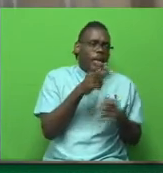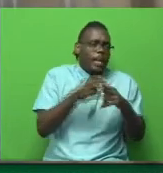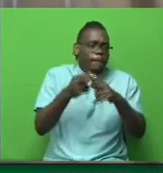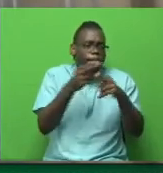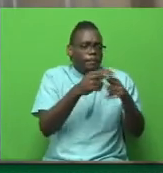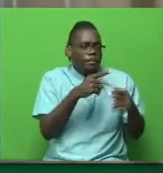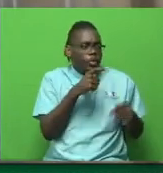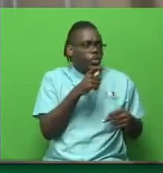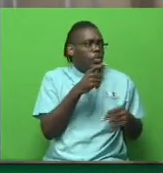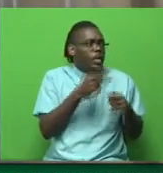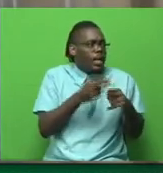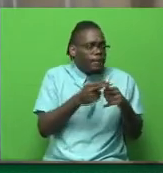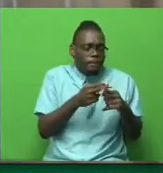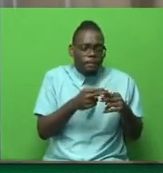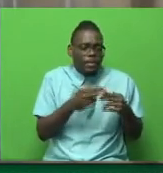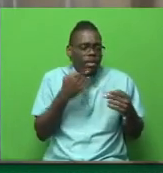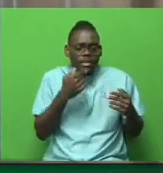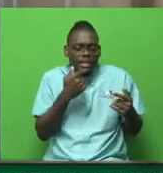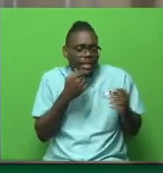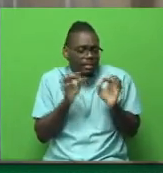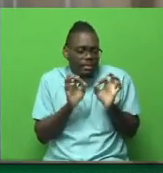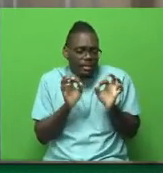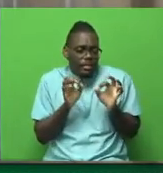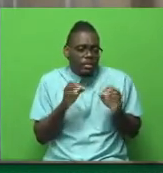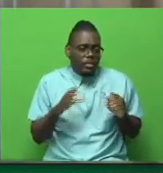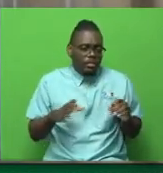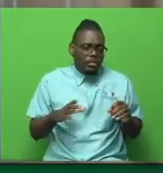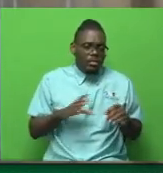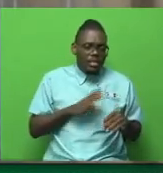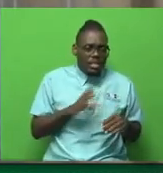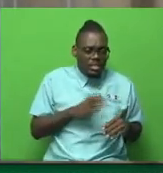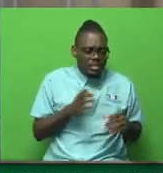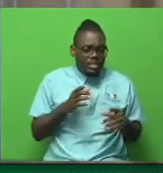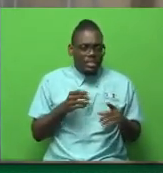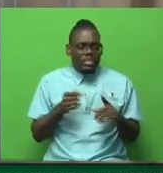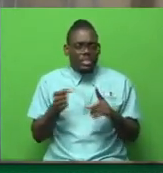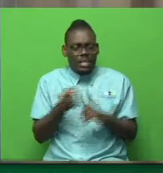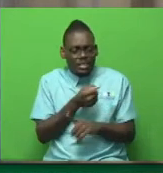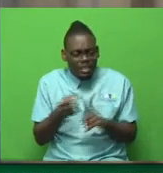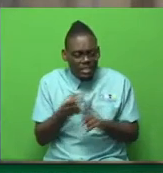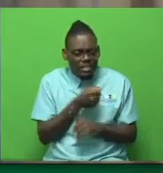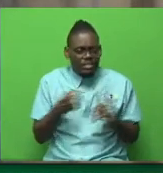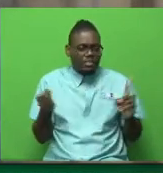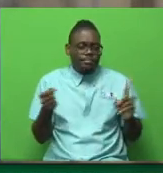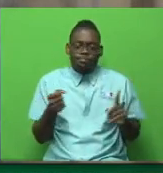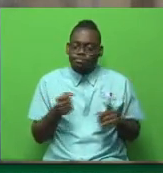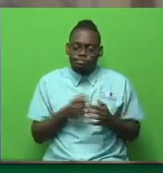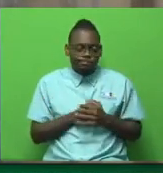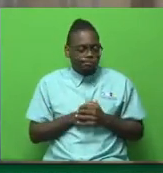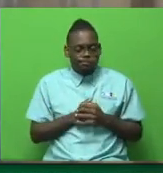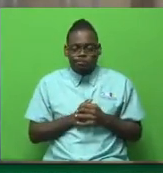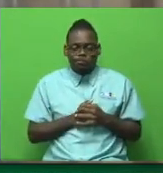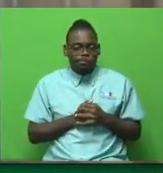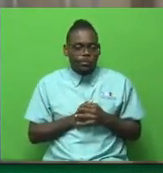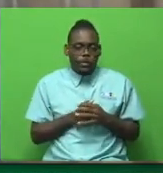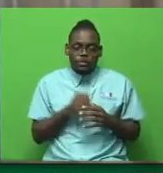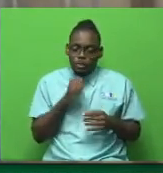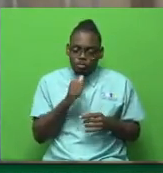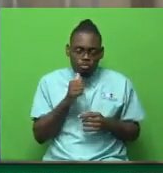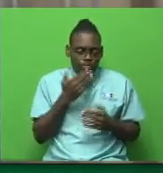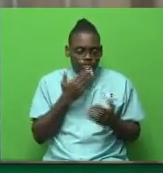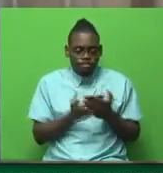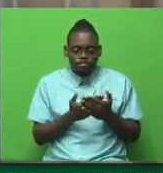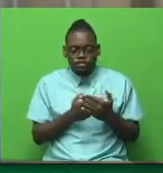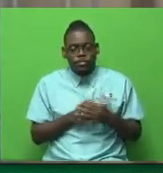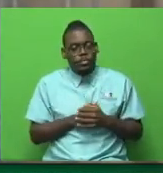that character assassination is this it's very unfortunate Madam speaker it's very unfortunate